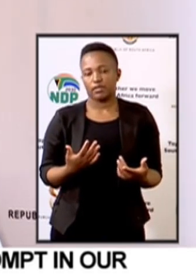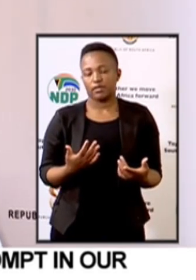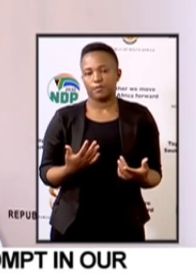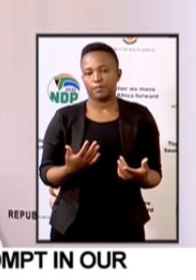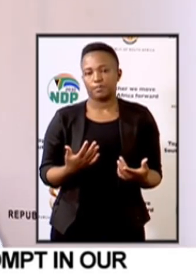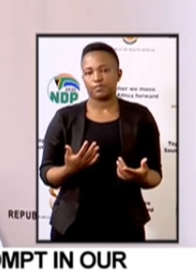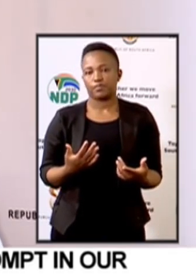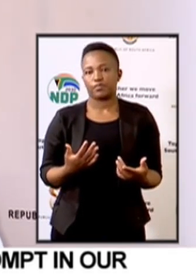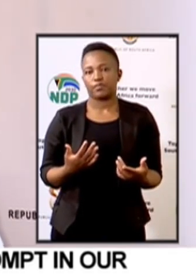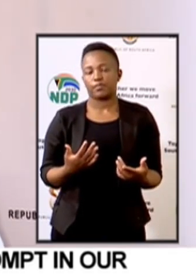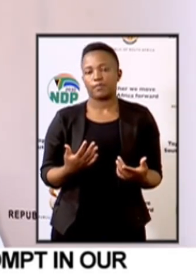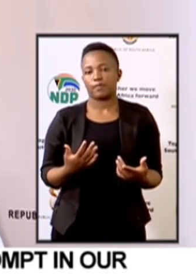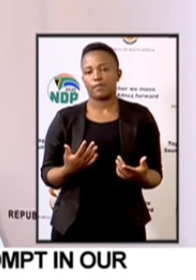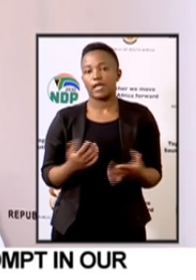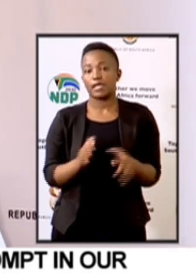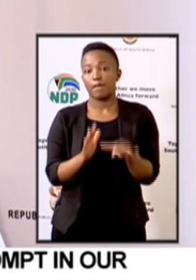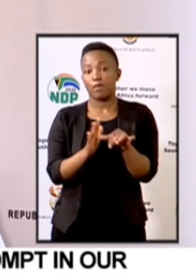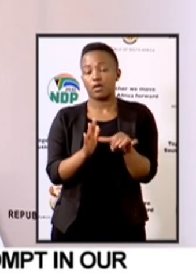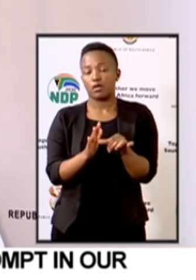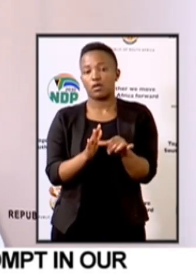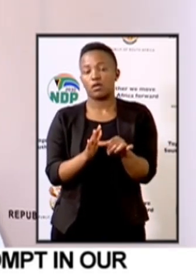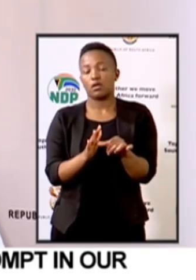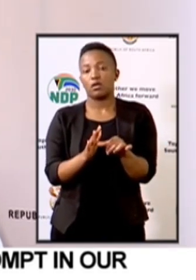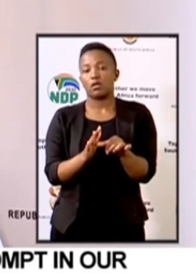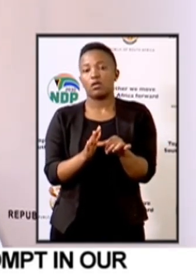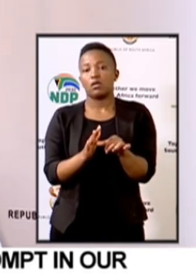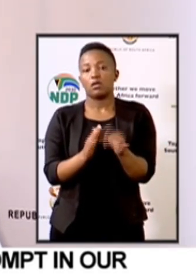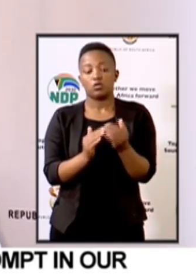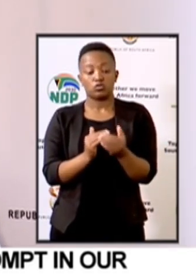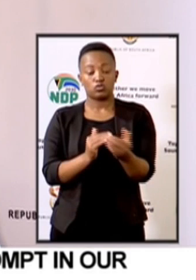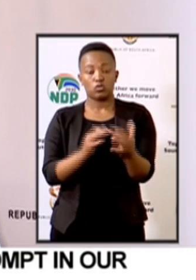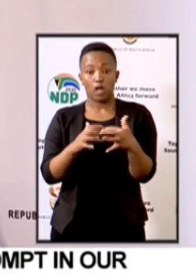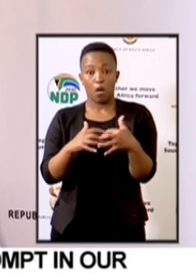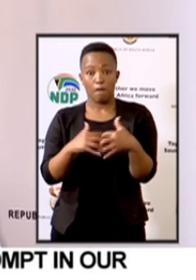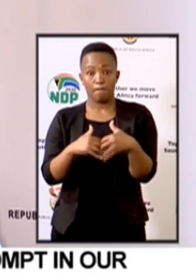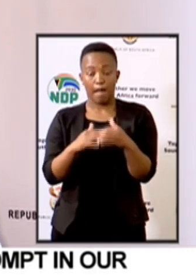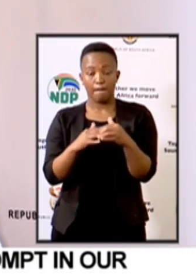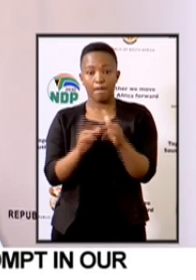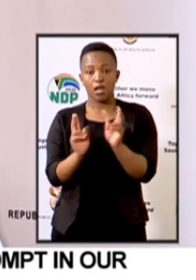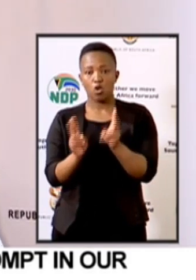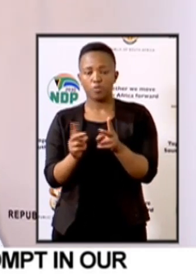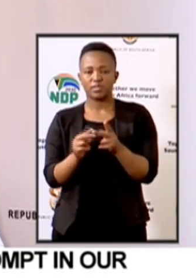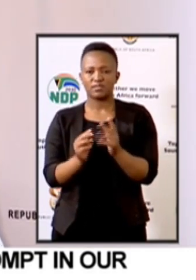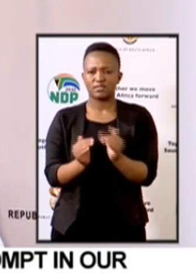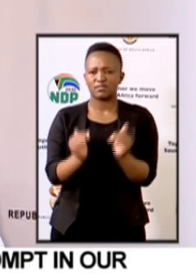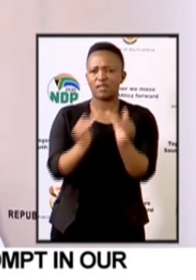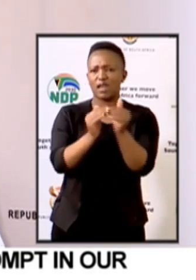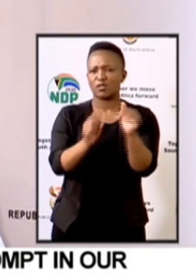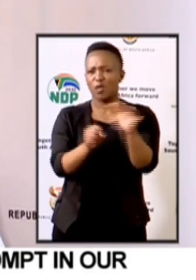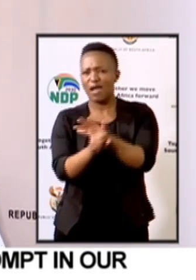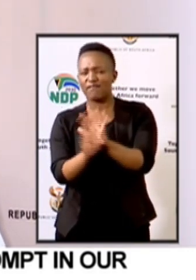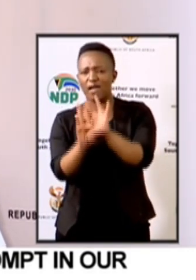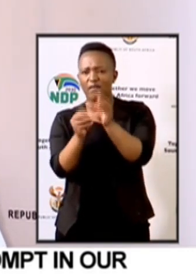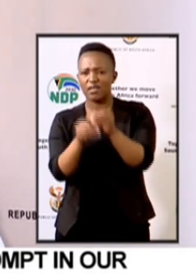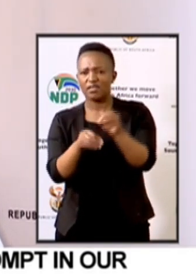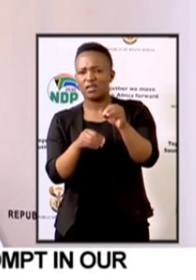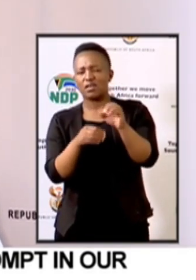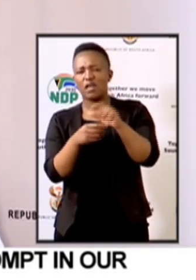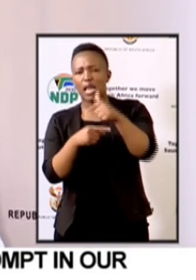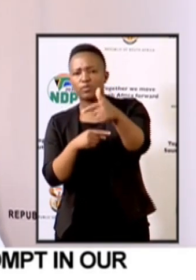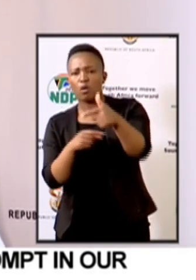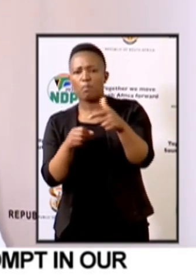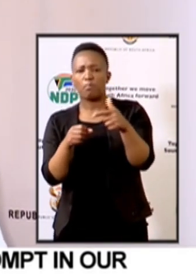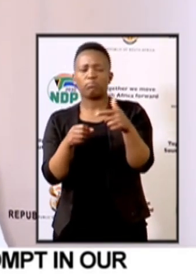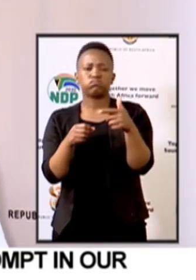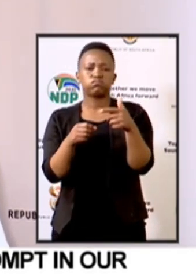cover for us to develop norms and standards that will cover each and every worker. In